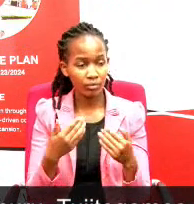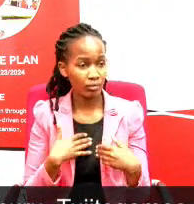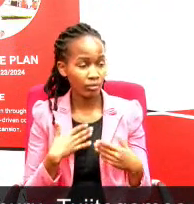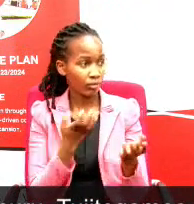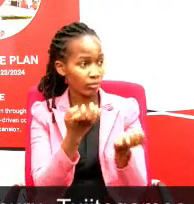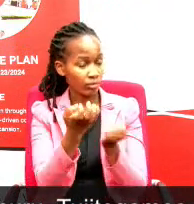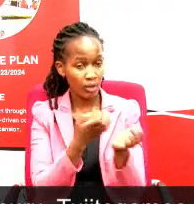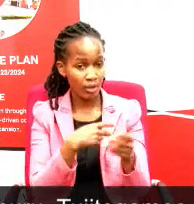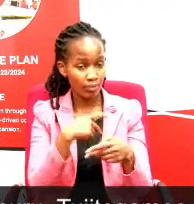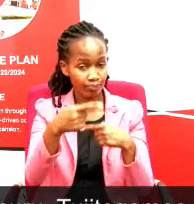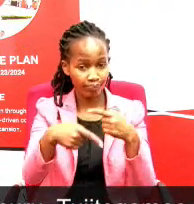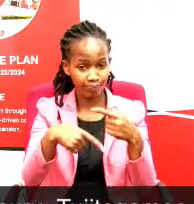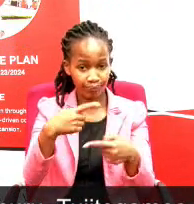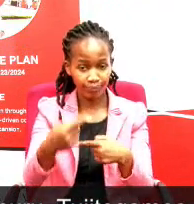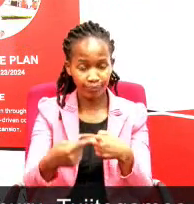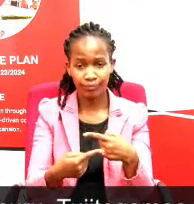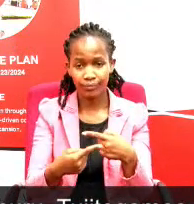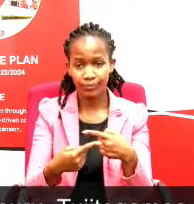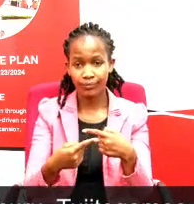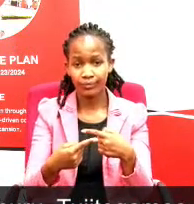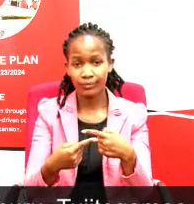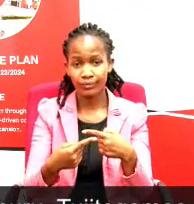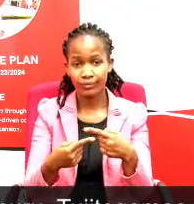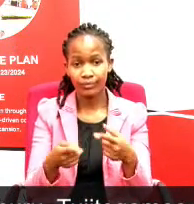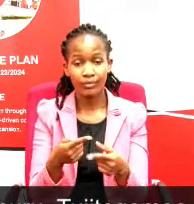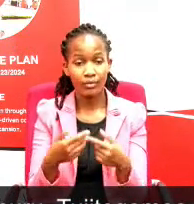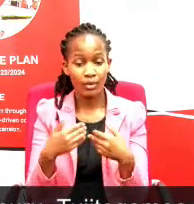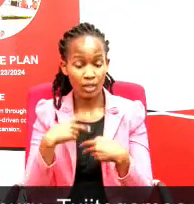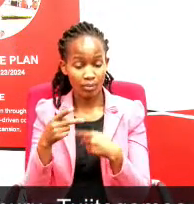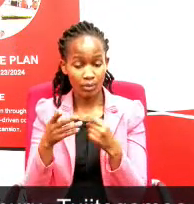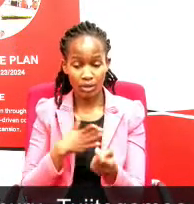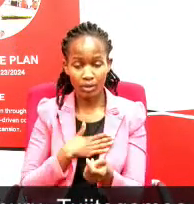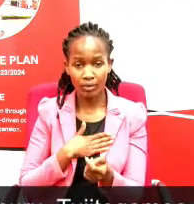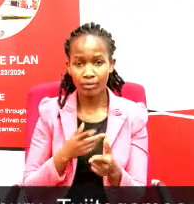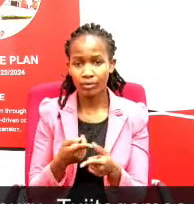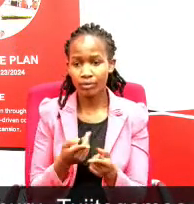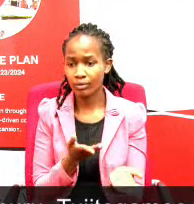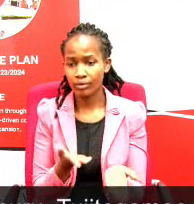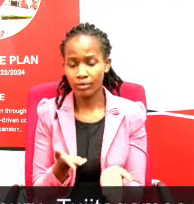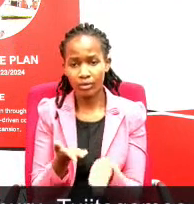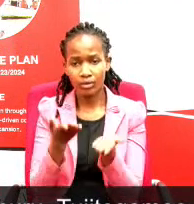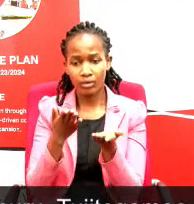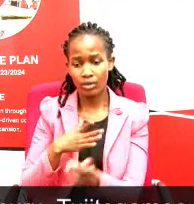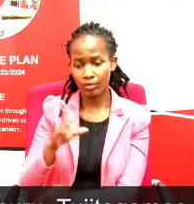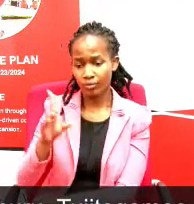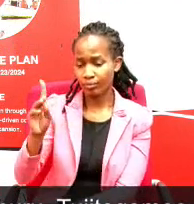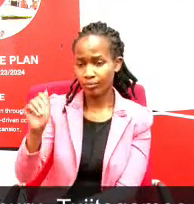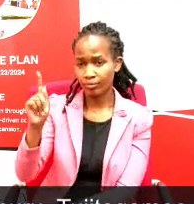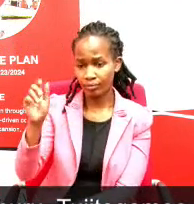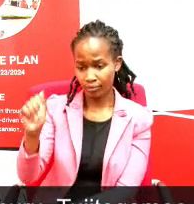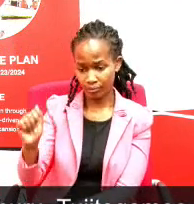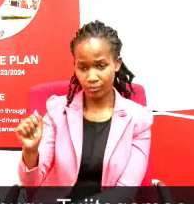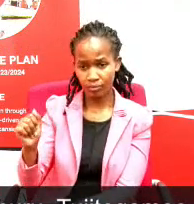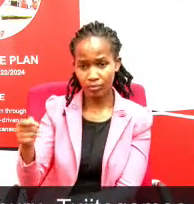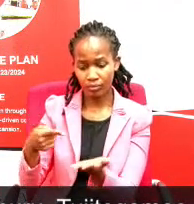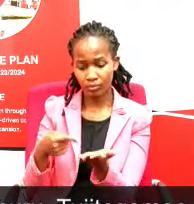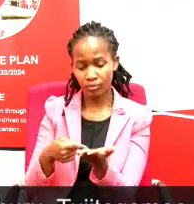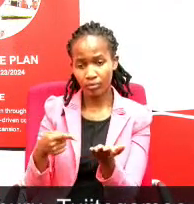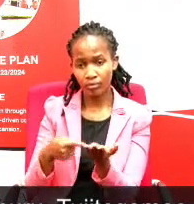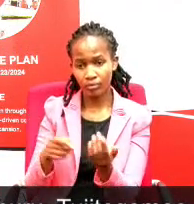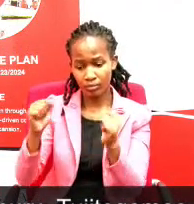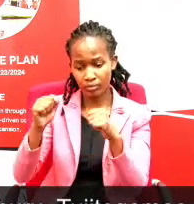business procedures, automated our processes, and enhanced our data and digital capabilities